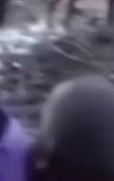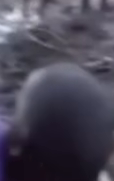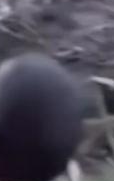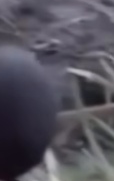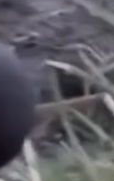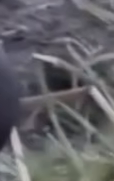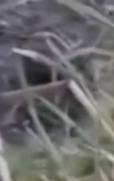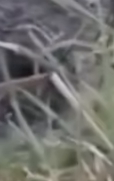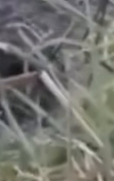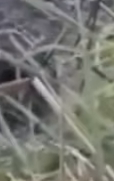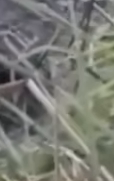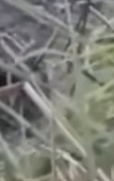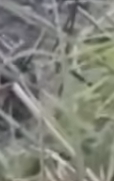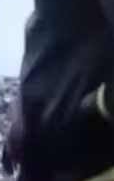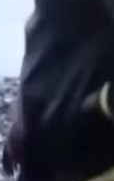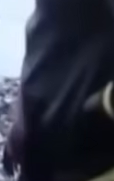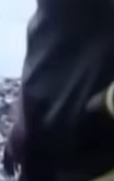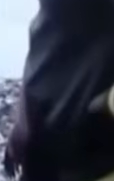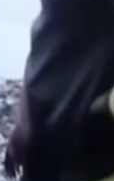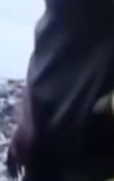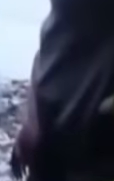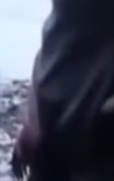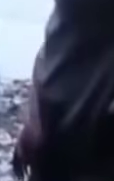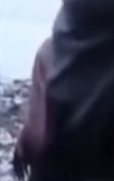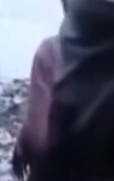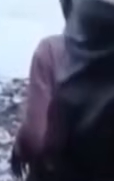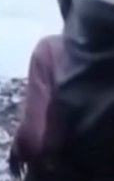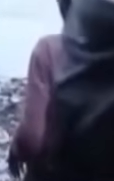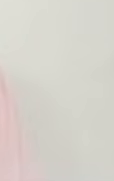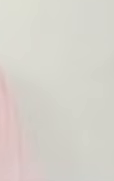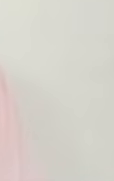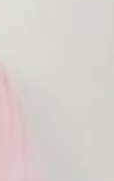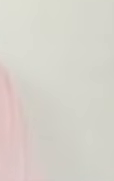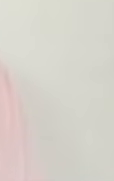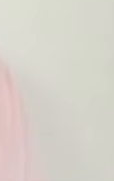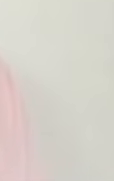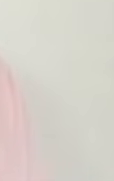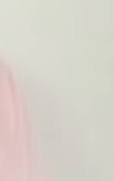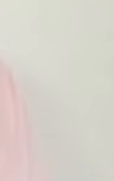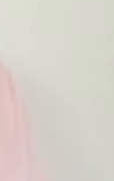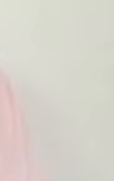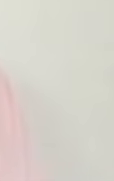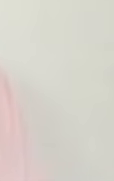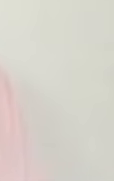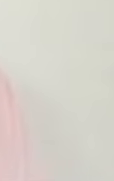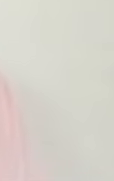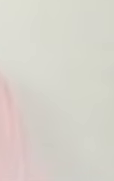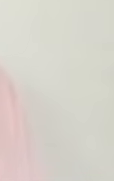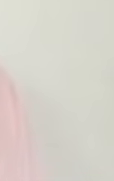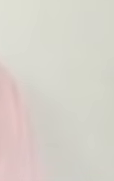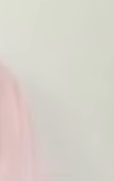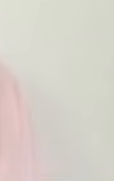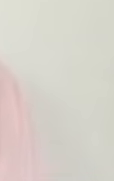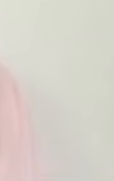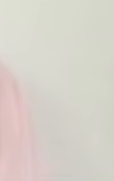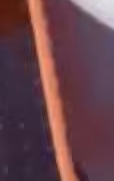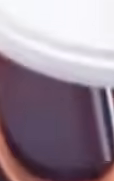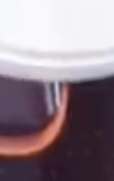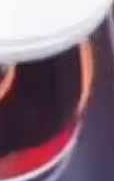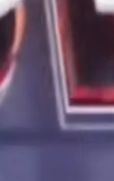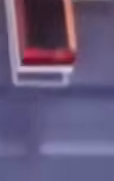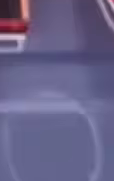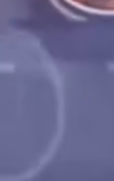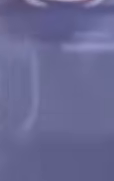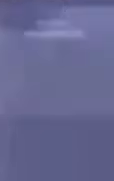Omugo gwetonzeewo mu kiro gwewunyisiza abantu ab'obutonde bw'ensi balabudde. Ebibira bitema, entobazi